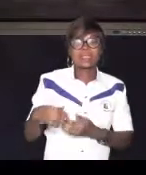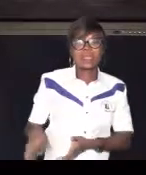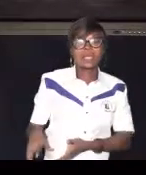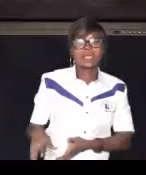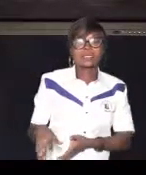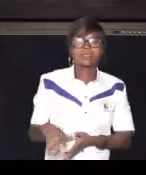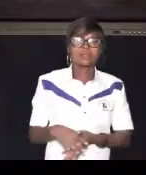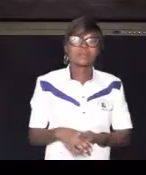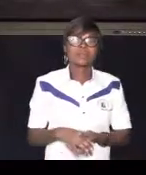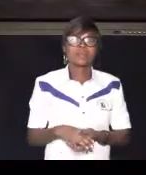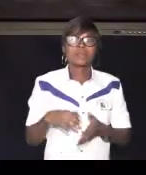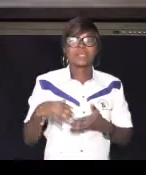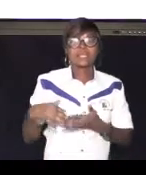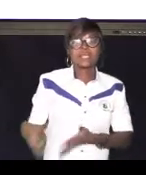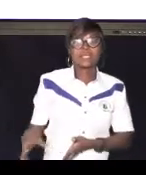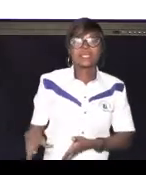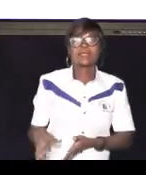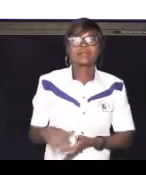Neglect.